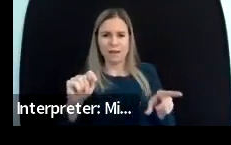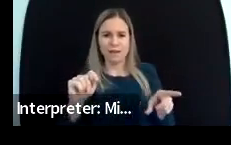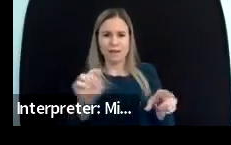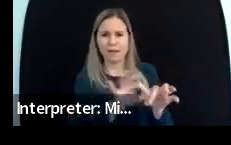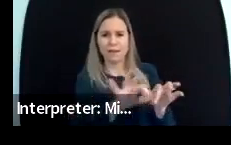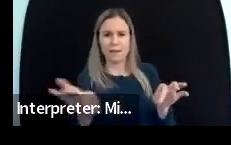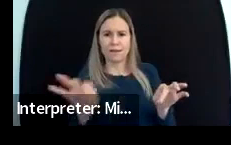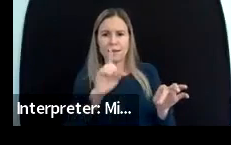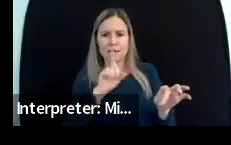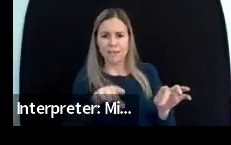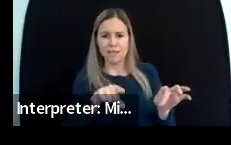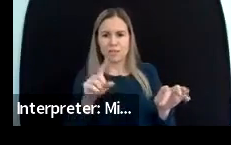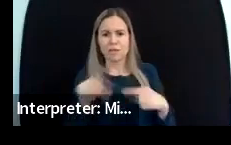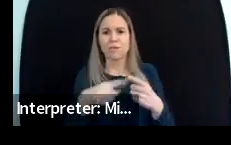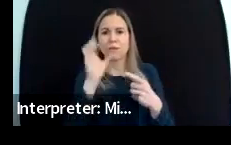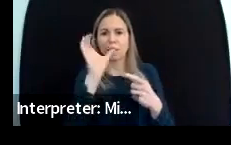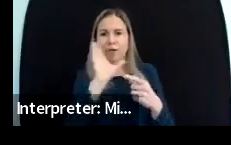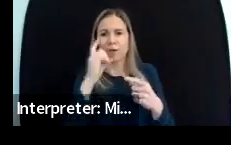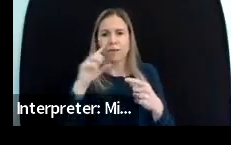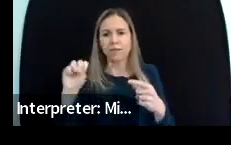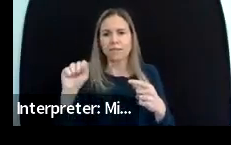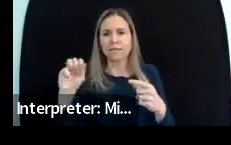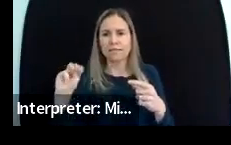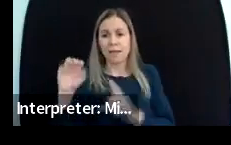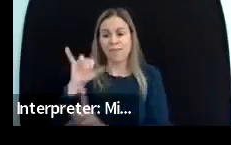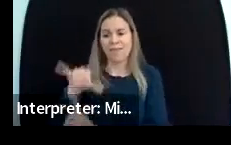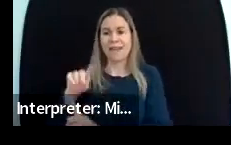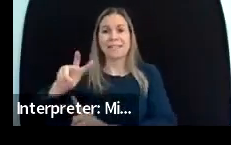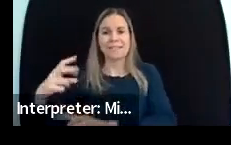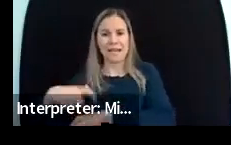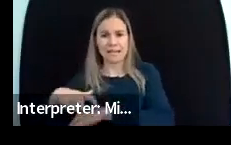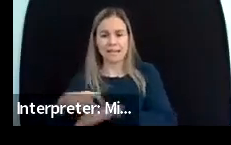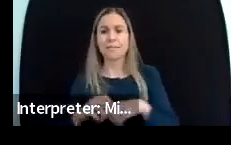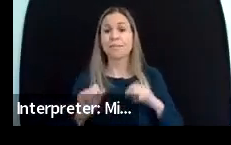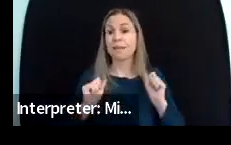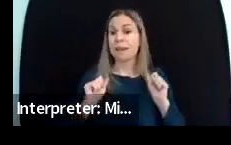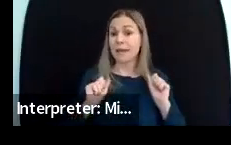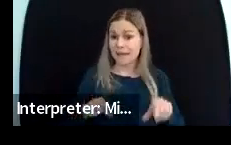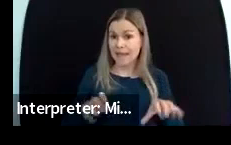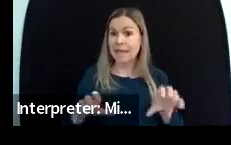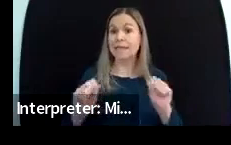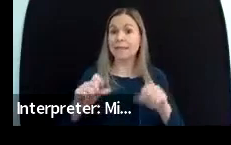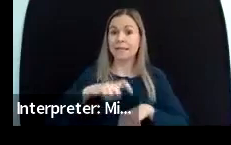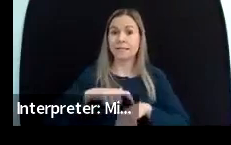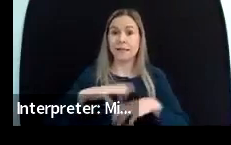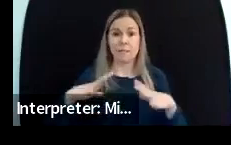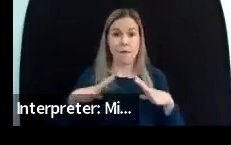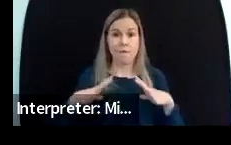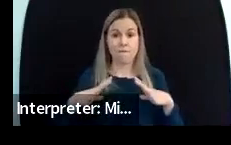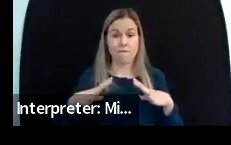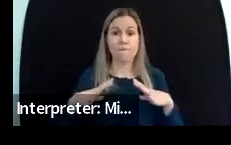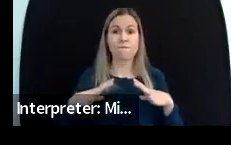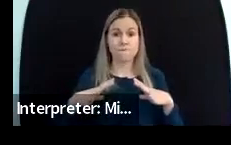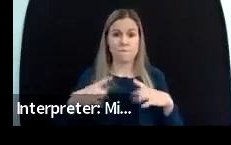when we were looking at Sam the second time, and it was, can he take time off work without losing his